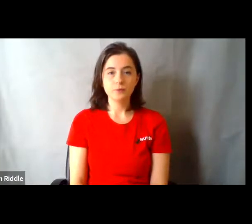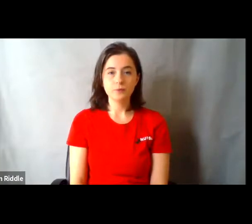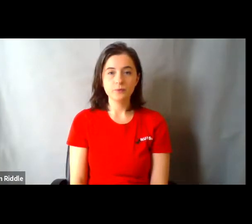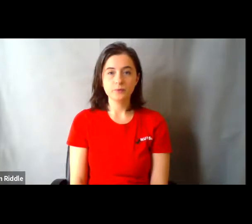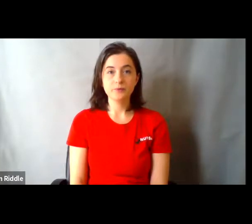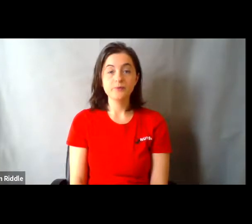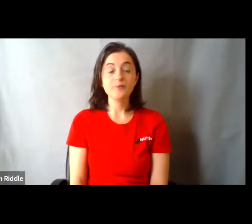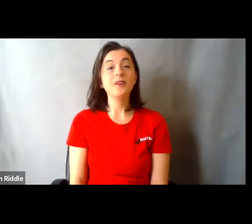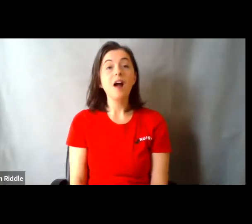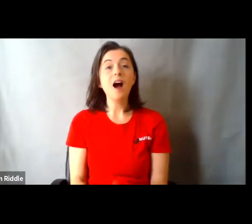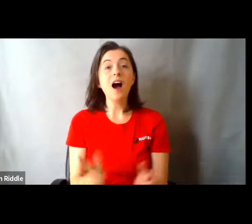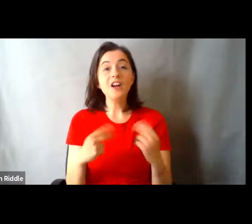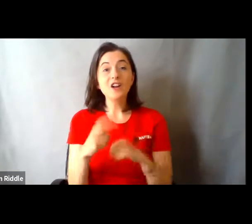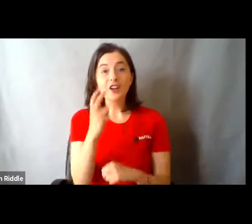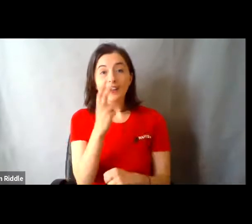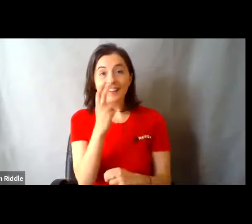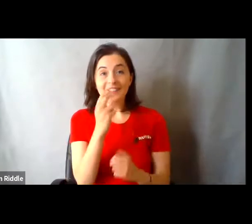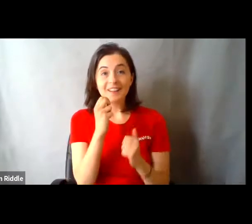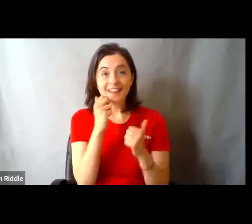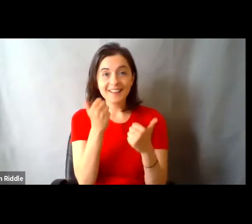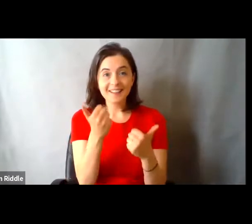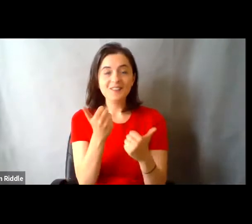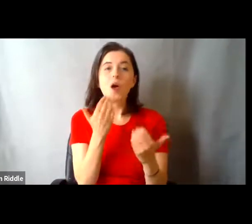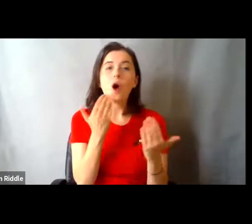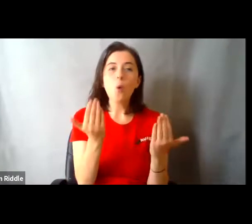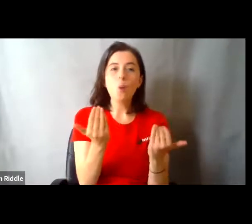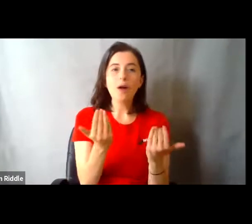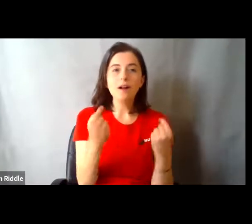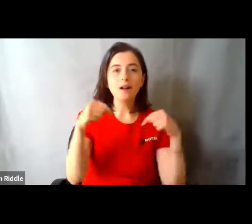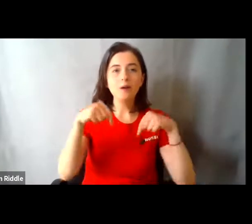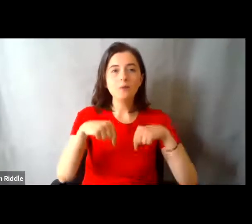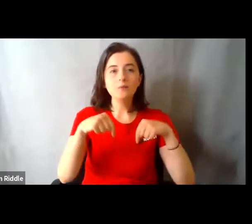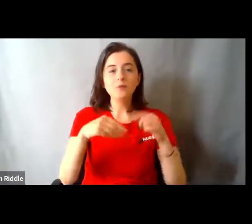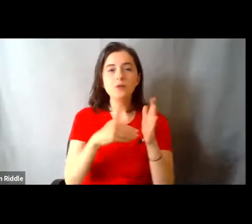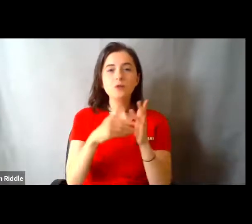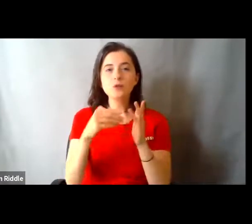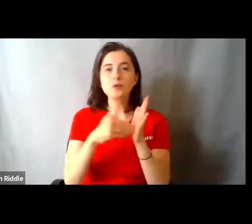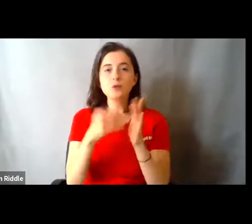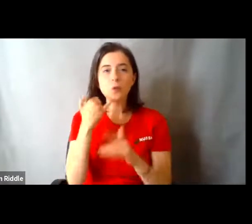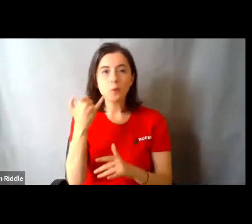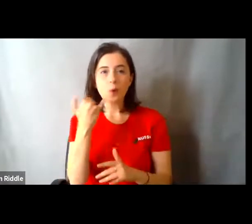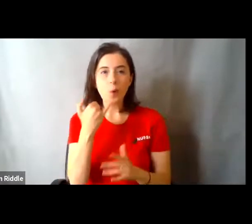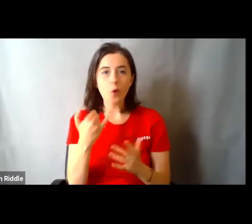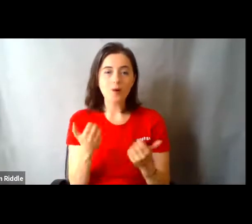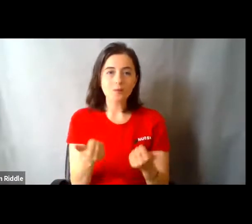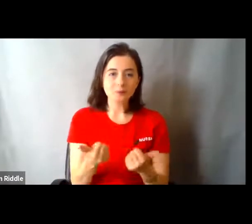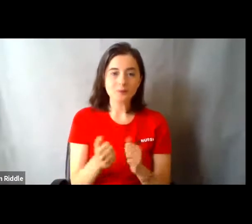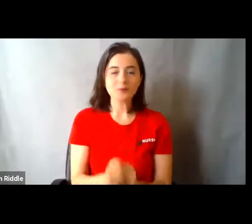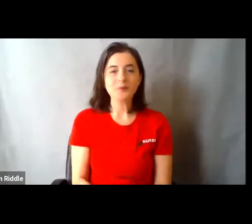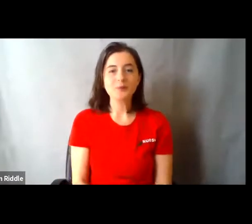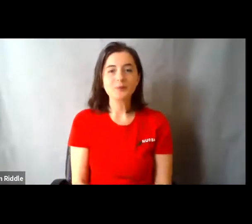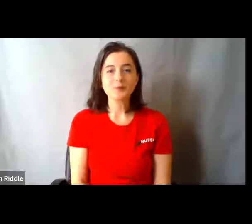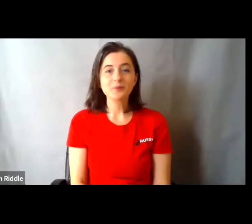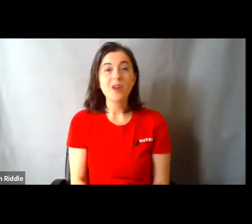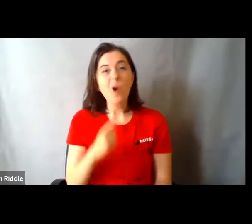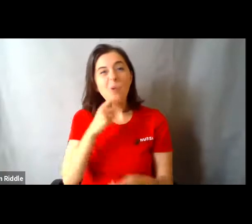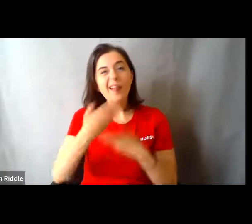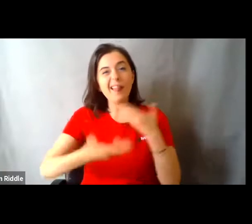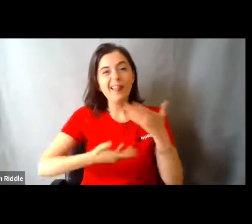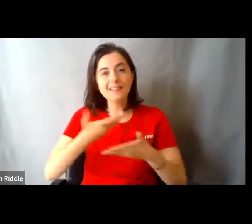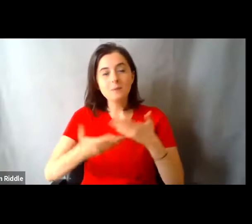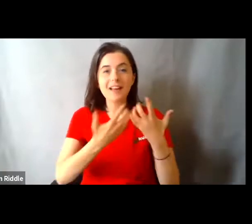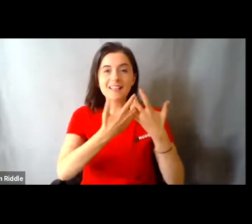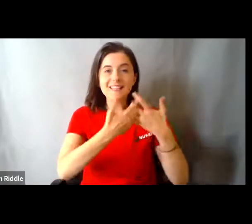Good evening, and welcome to our Zoom call this evening. I'm just going to explain some of the